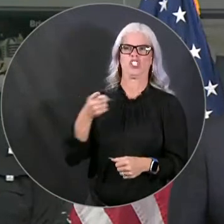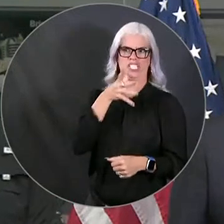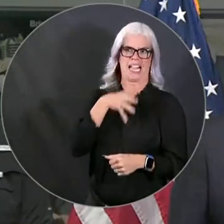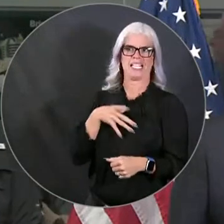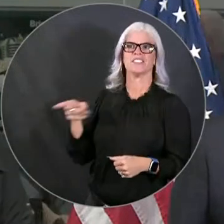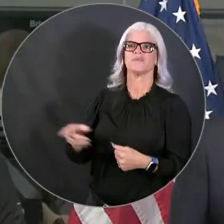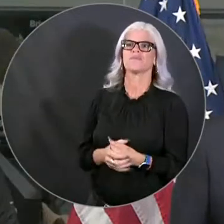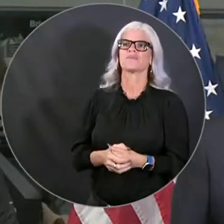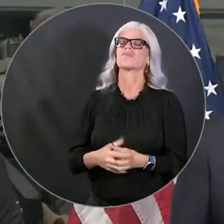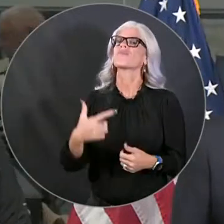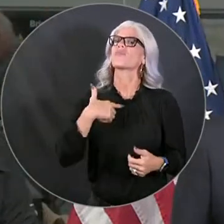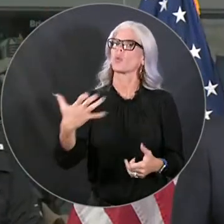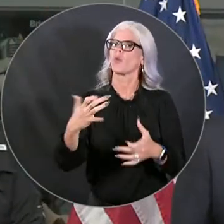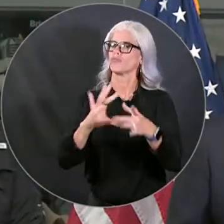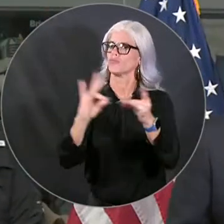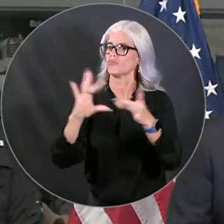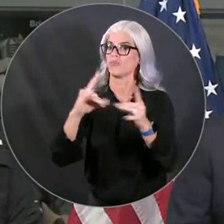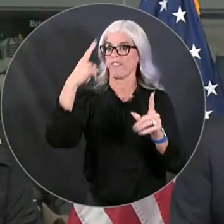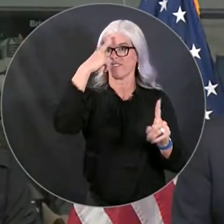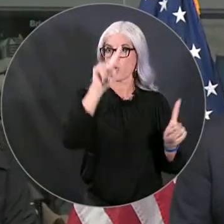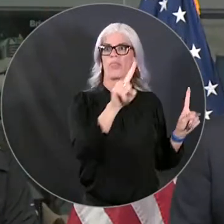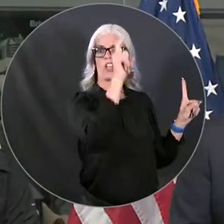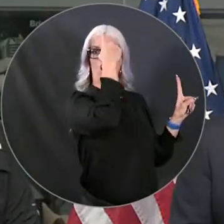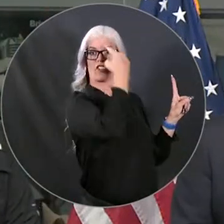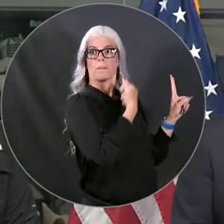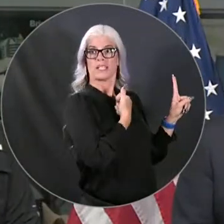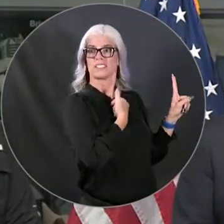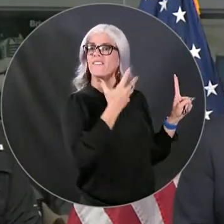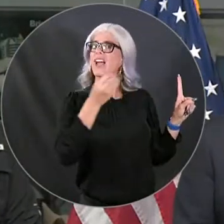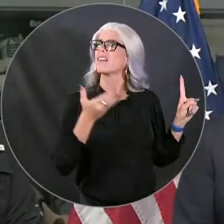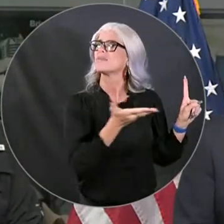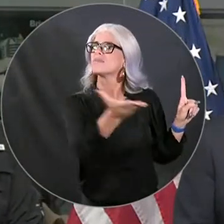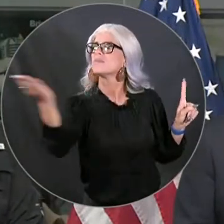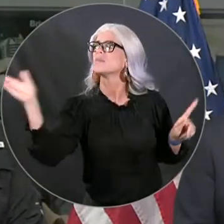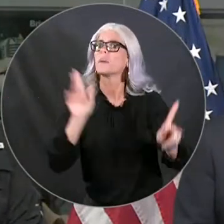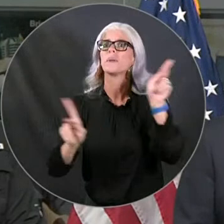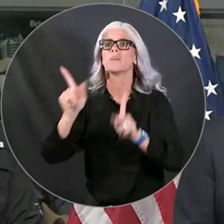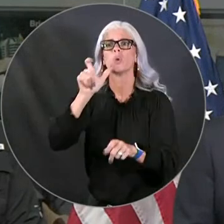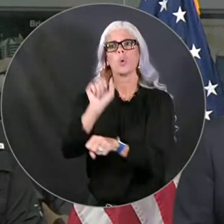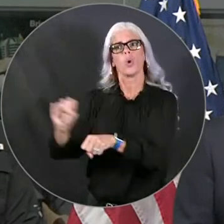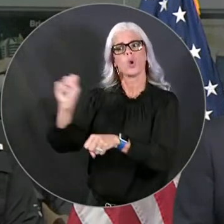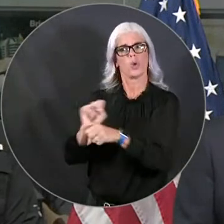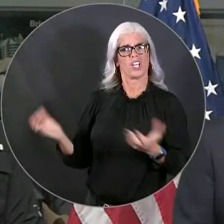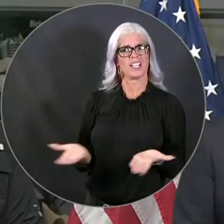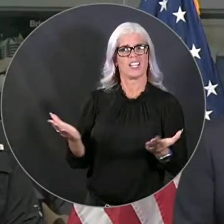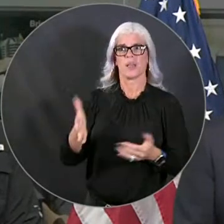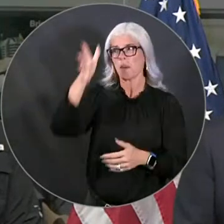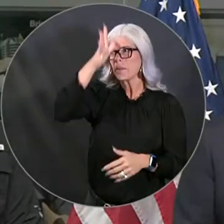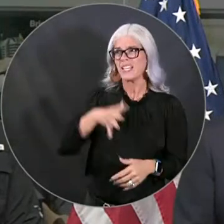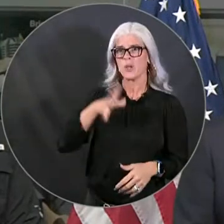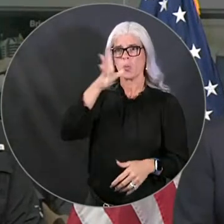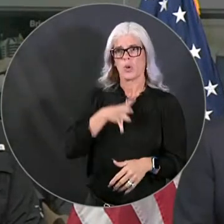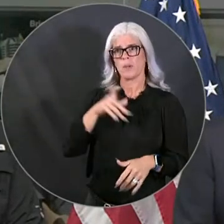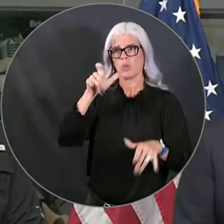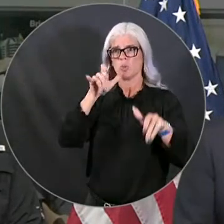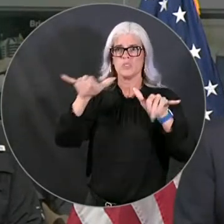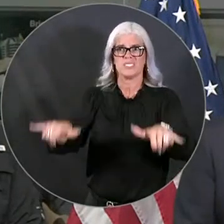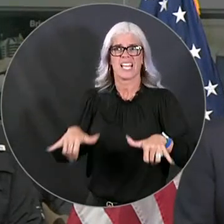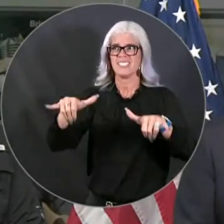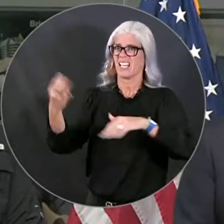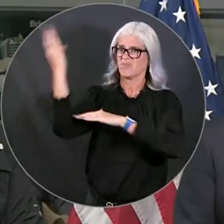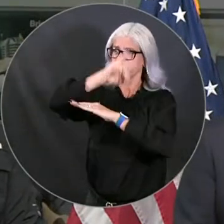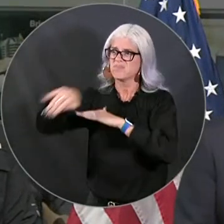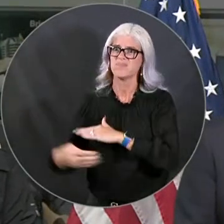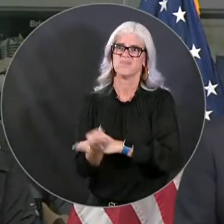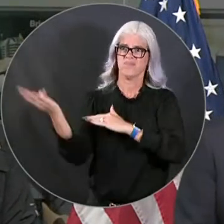everyone here who's working at the Emergency Operations Center, all of the men and women who have not left since this disaster began. To all of those